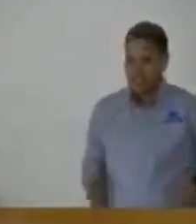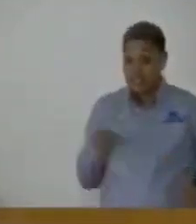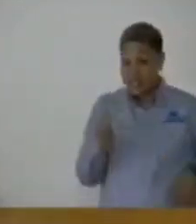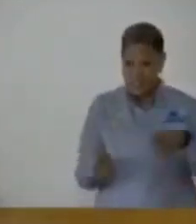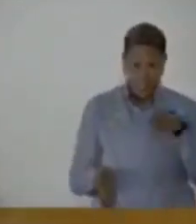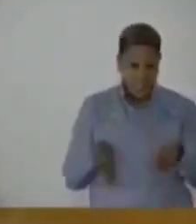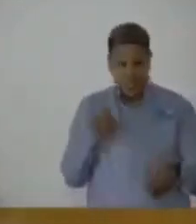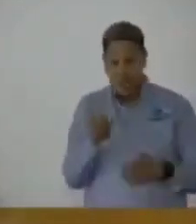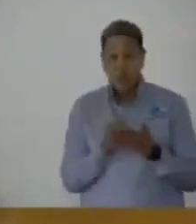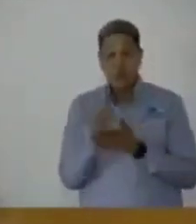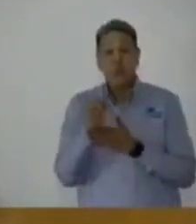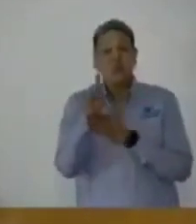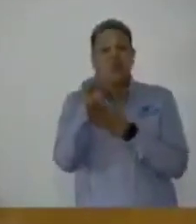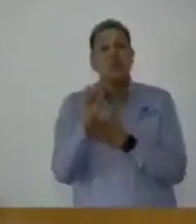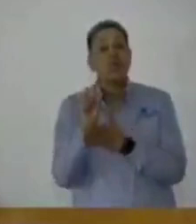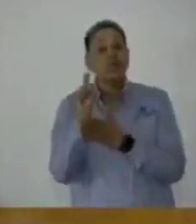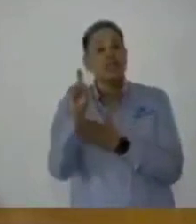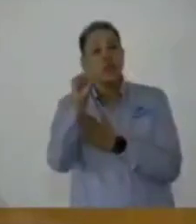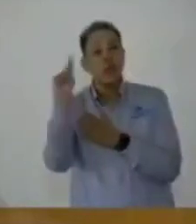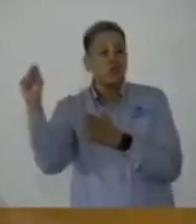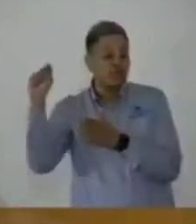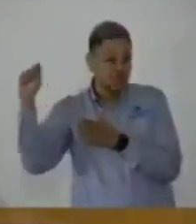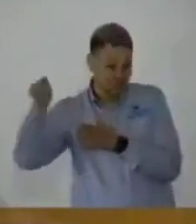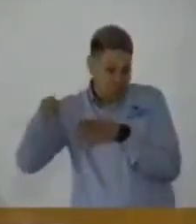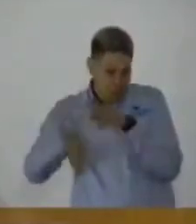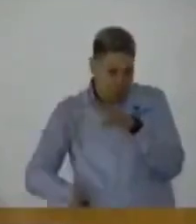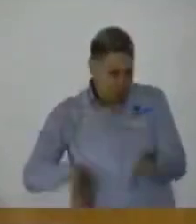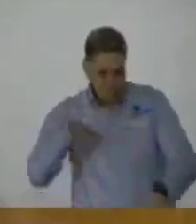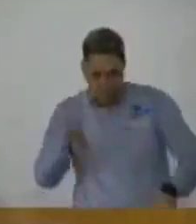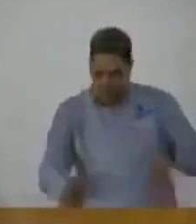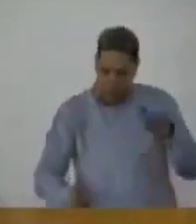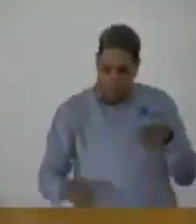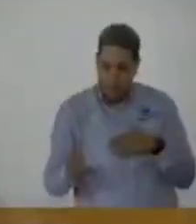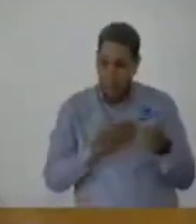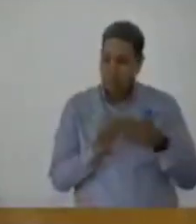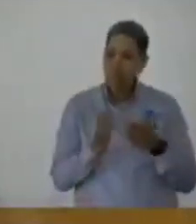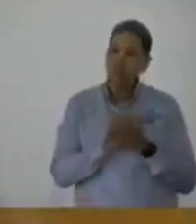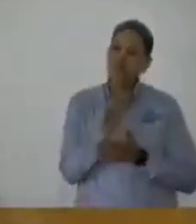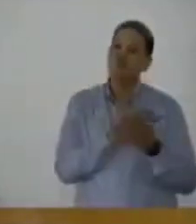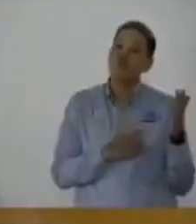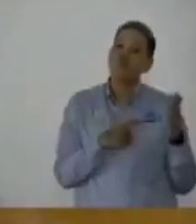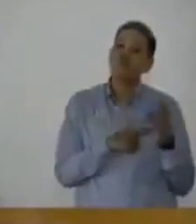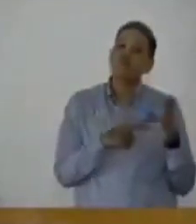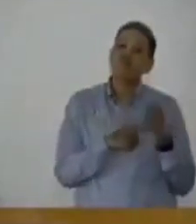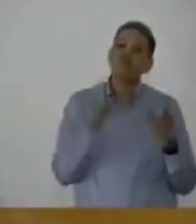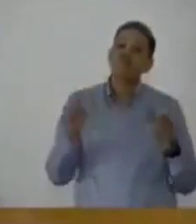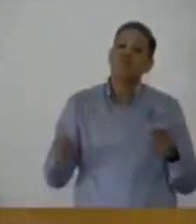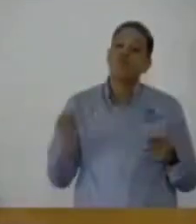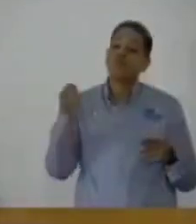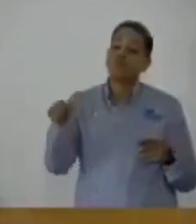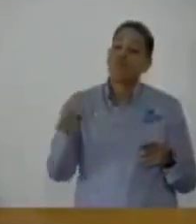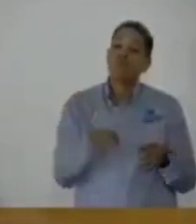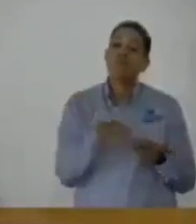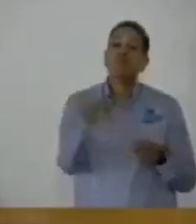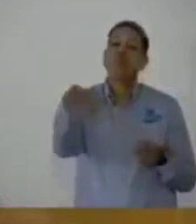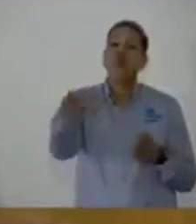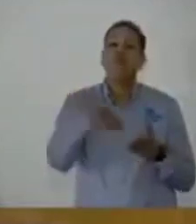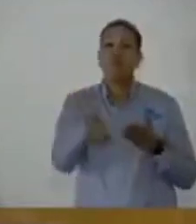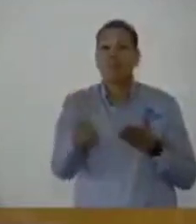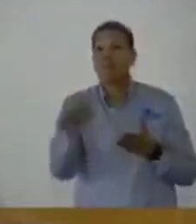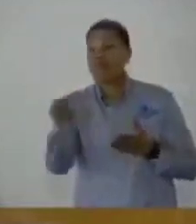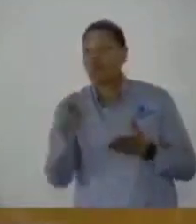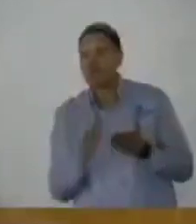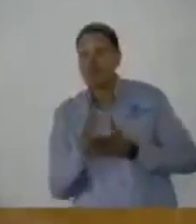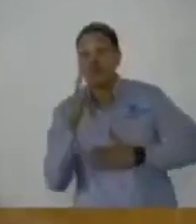of taxes $1 trillion. Whether it is by some debt, which eventually must be paid, so it's delayed payment, or it is